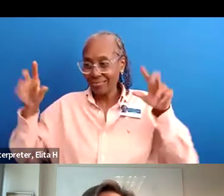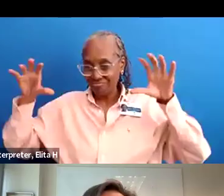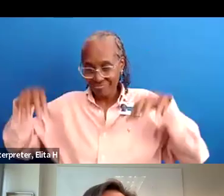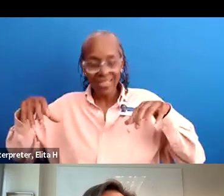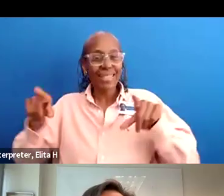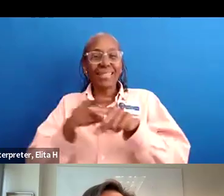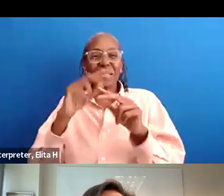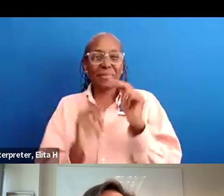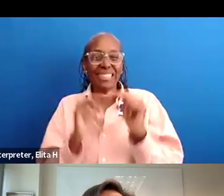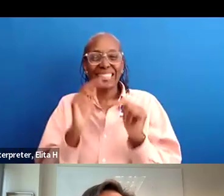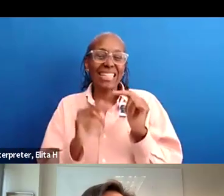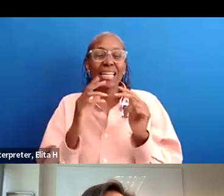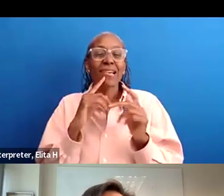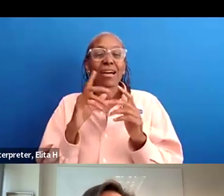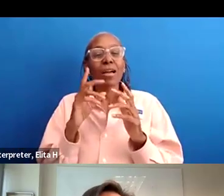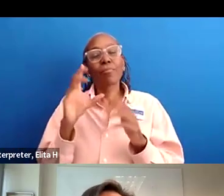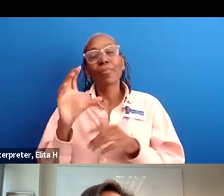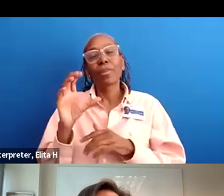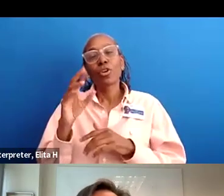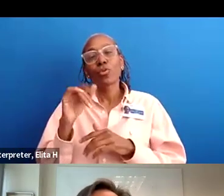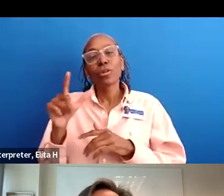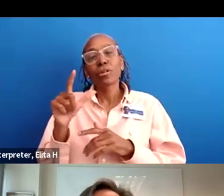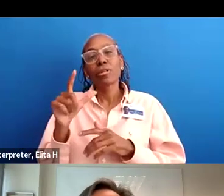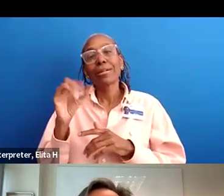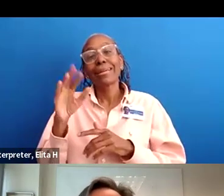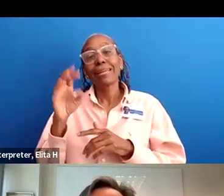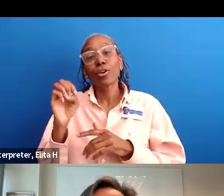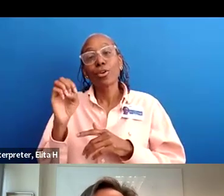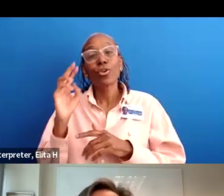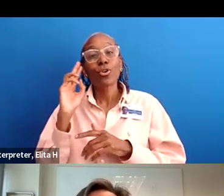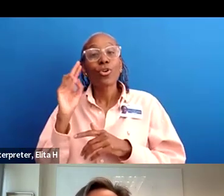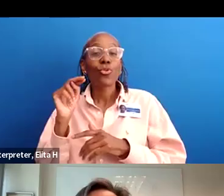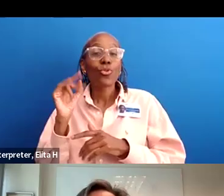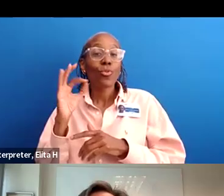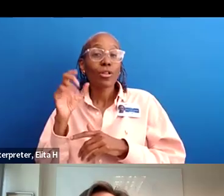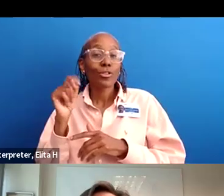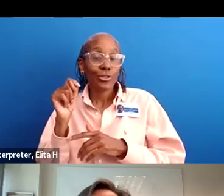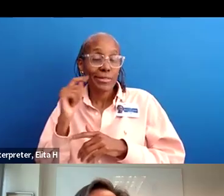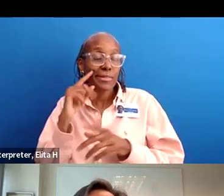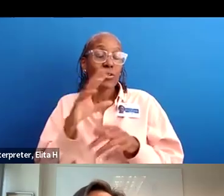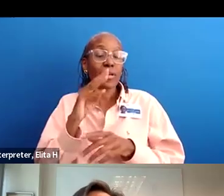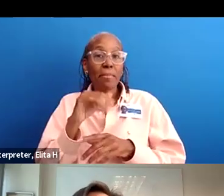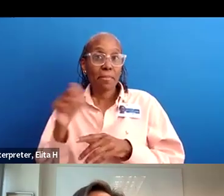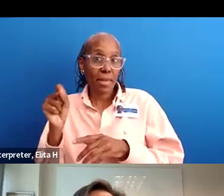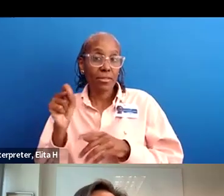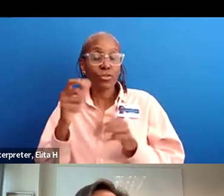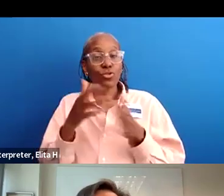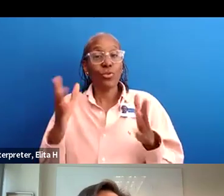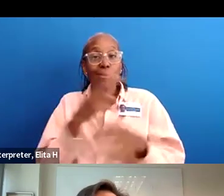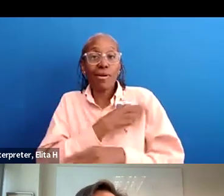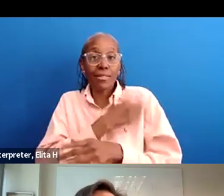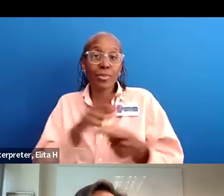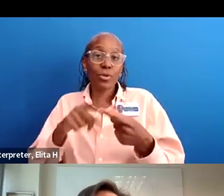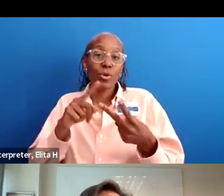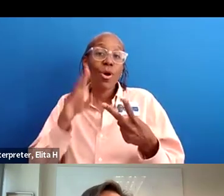in the same building. I'm a critical care neurologist at Massachusetts General Hospital and Harvard Medical School. I'm also on the engineering faculty at Brown University